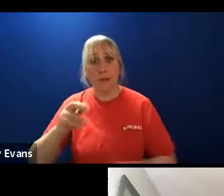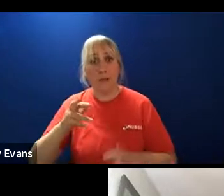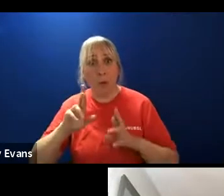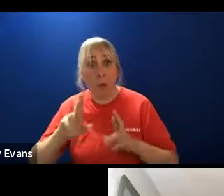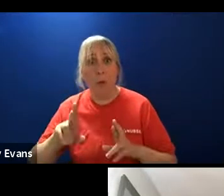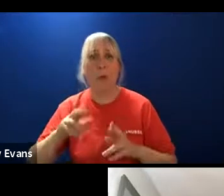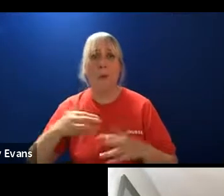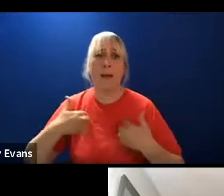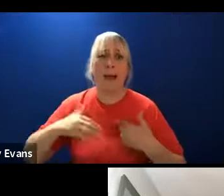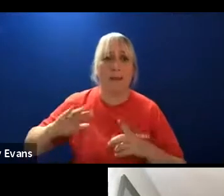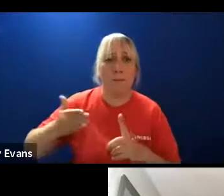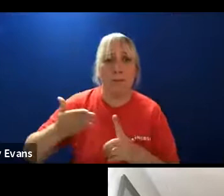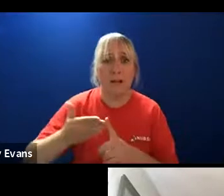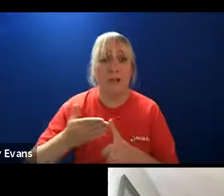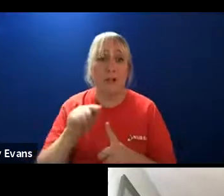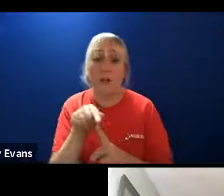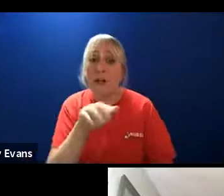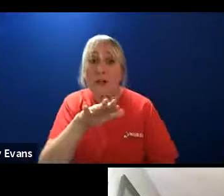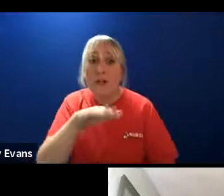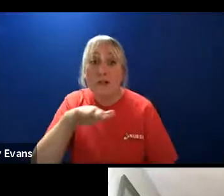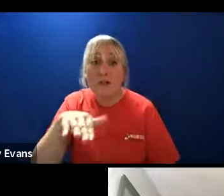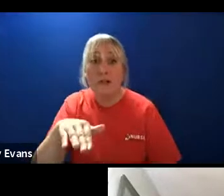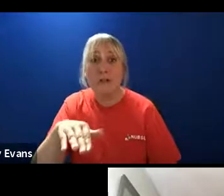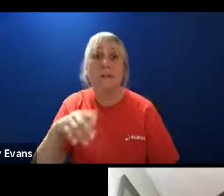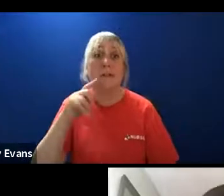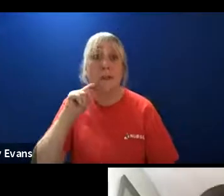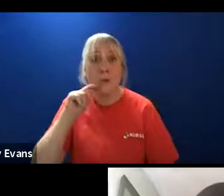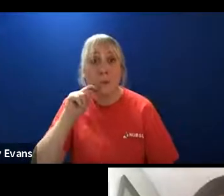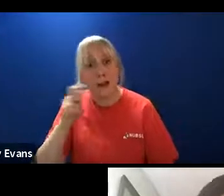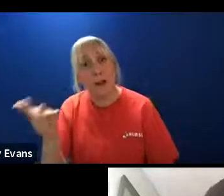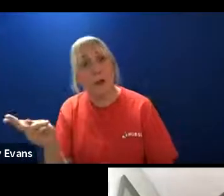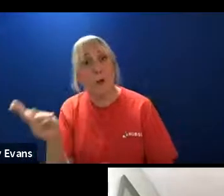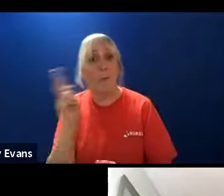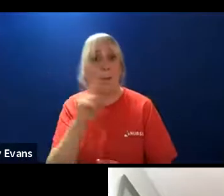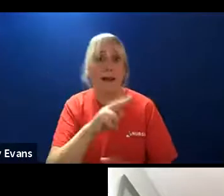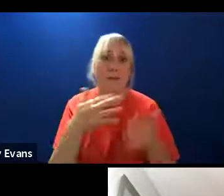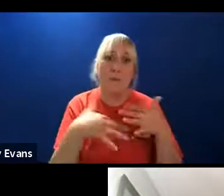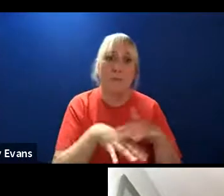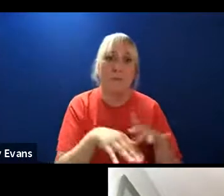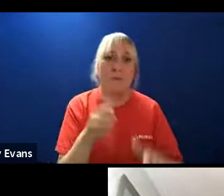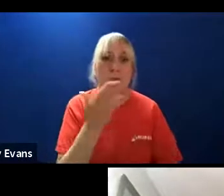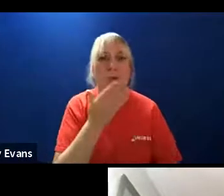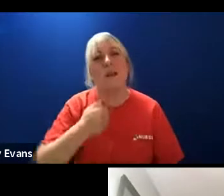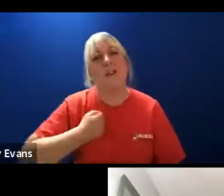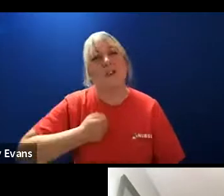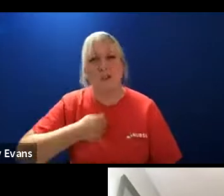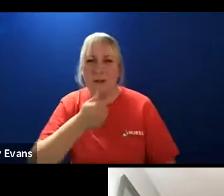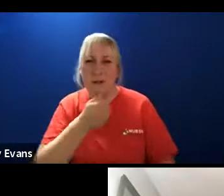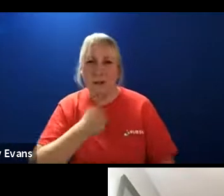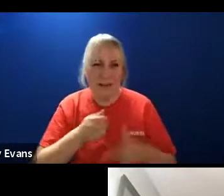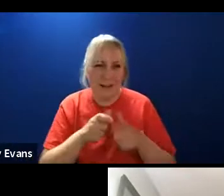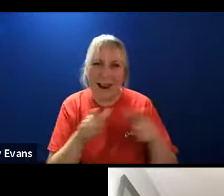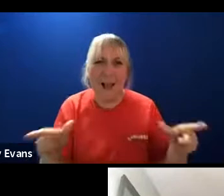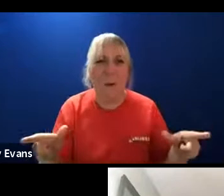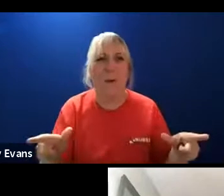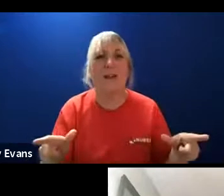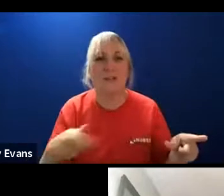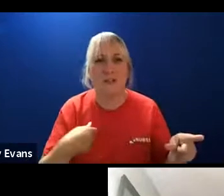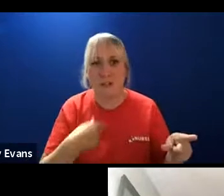children will return back to mainstream schools. I'm sorry to use that terminology, that perhaps shows my age, but you know what I